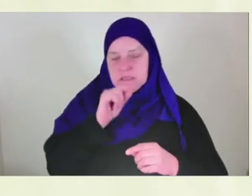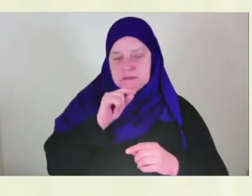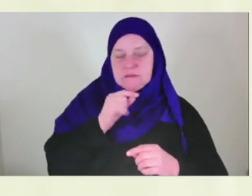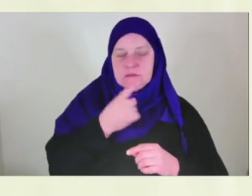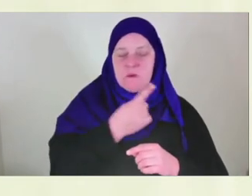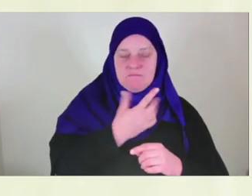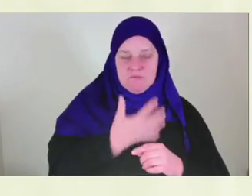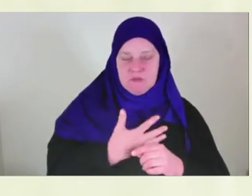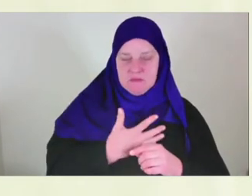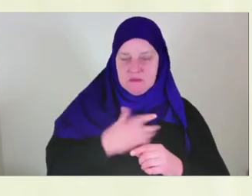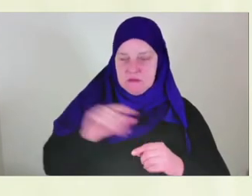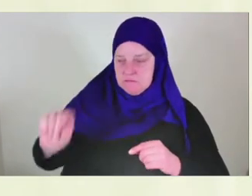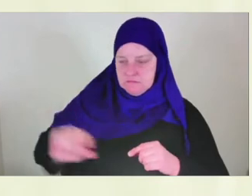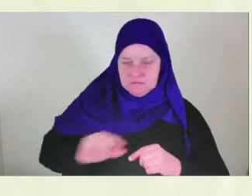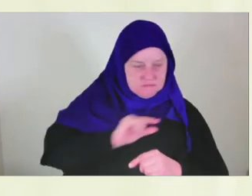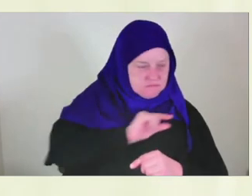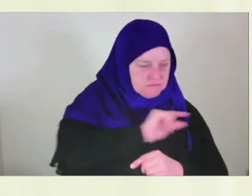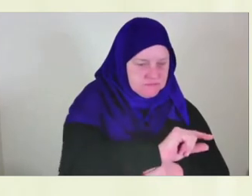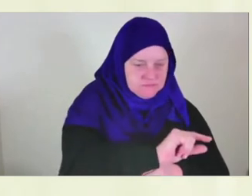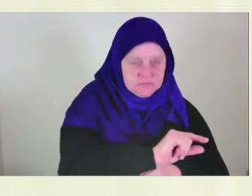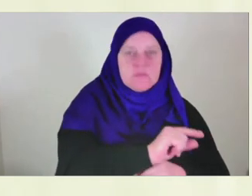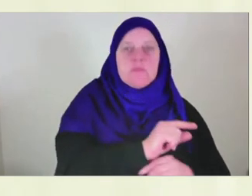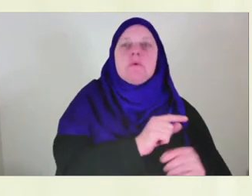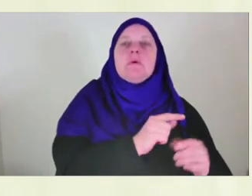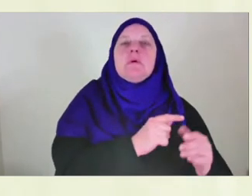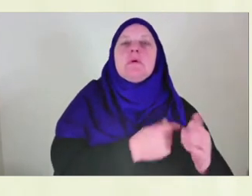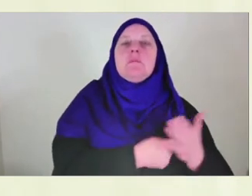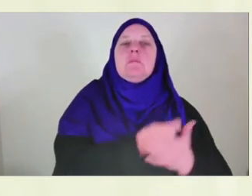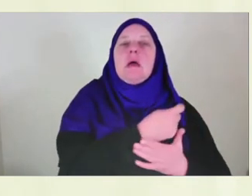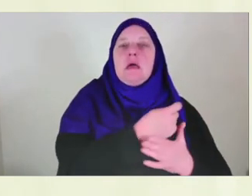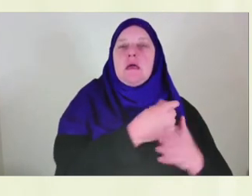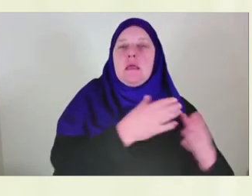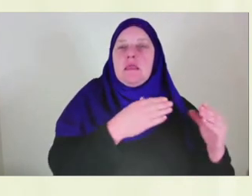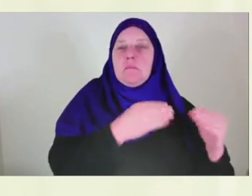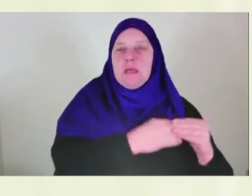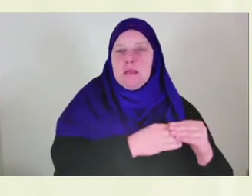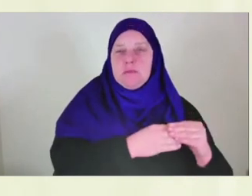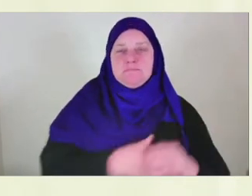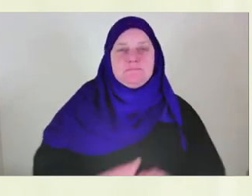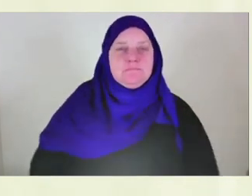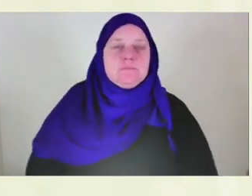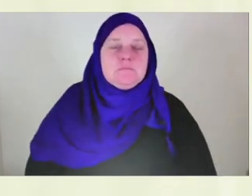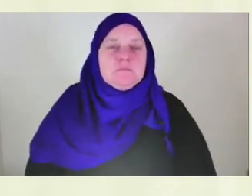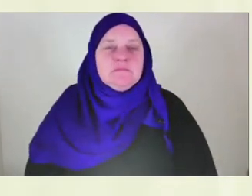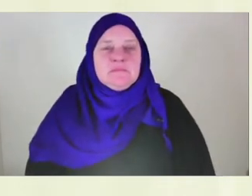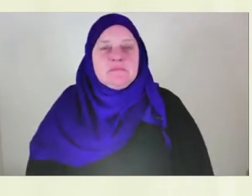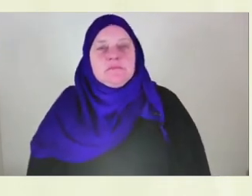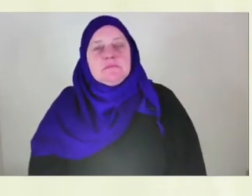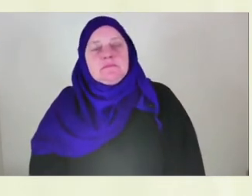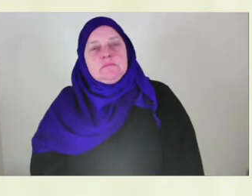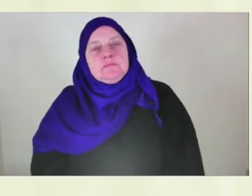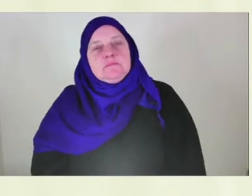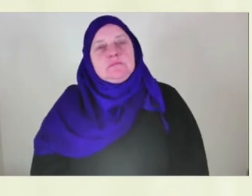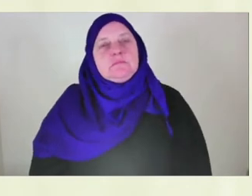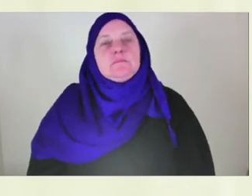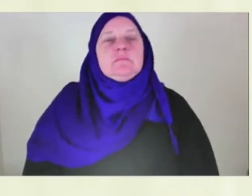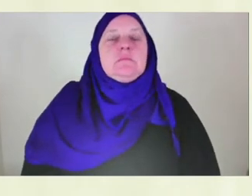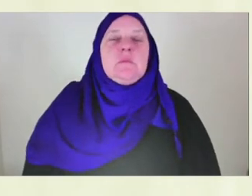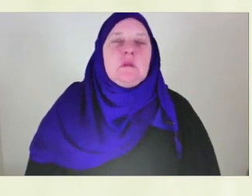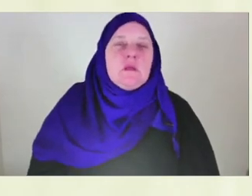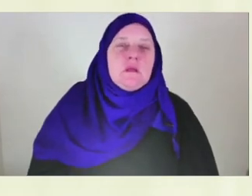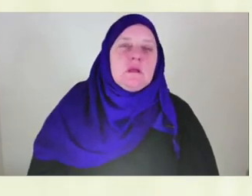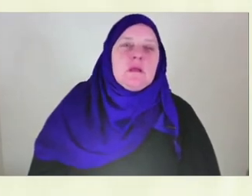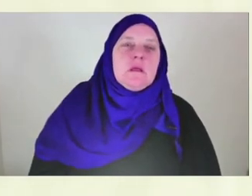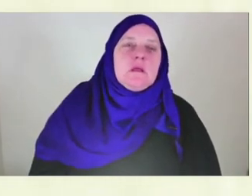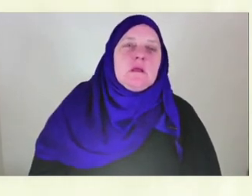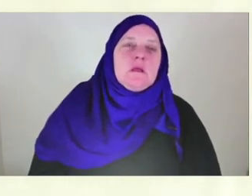questions. Because people keep an offset account, but they don't see, if I'm putting the money in the offset account, but I'm